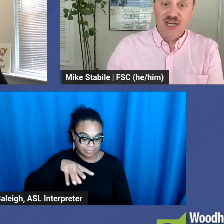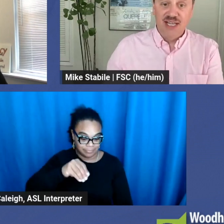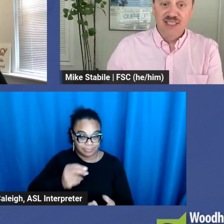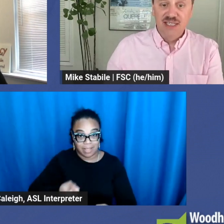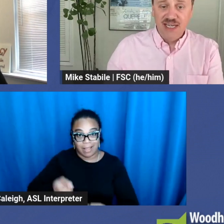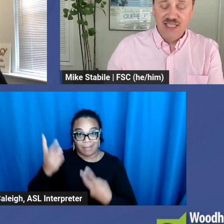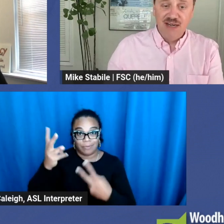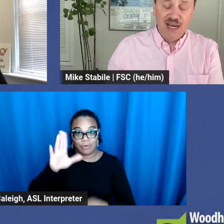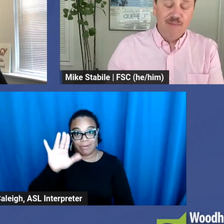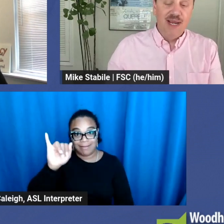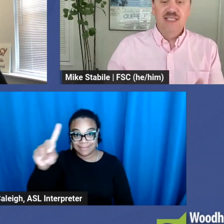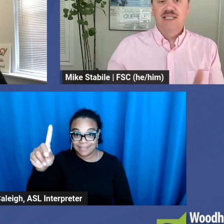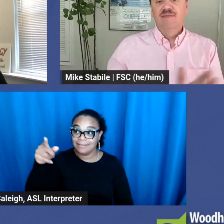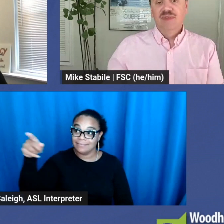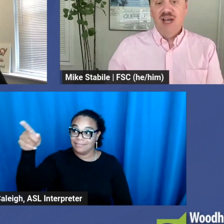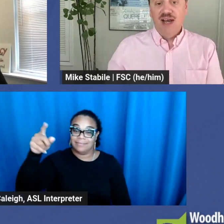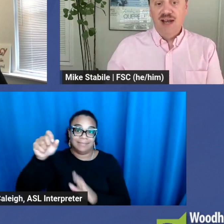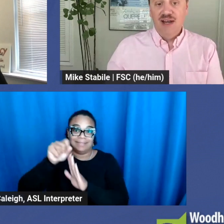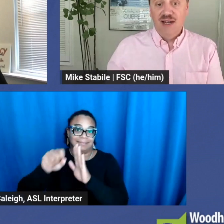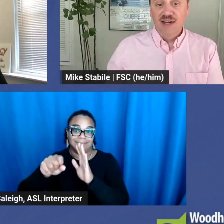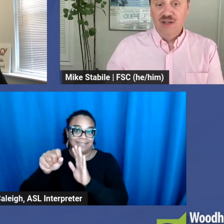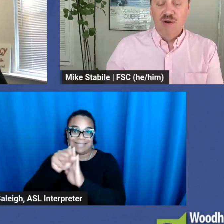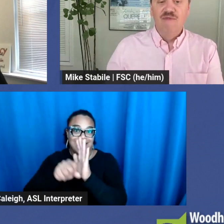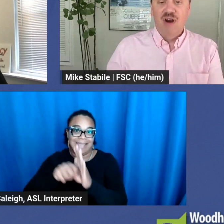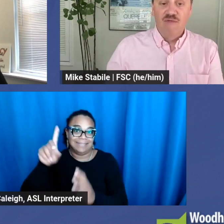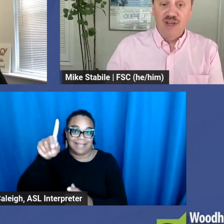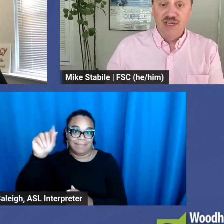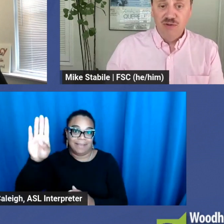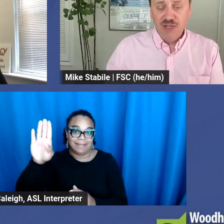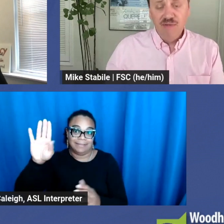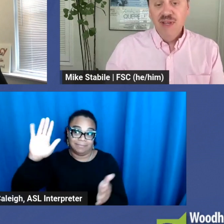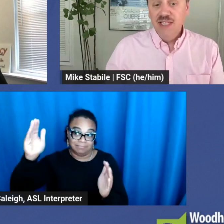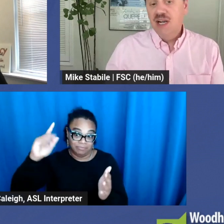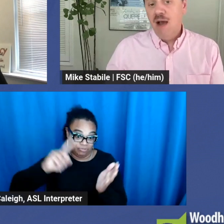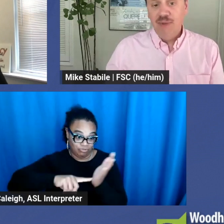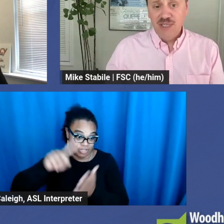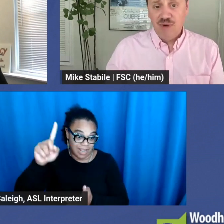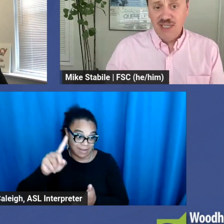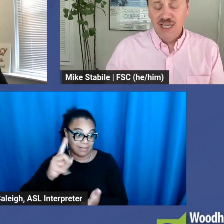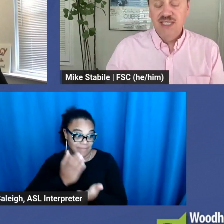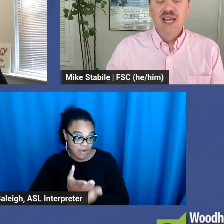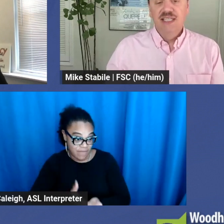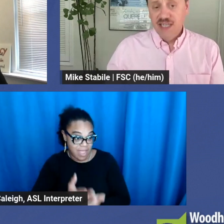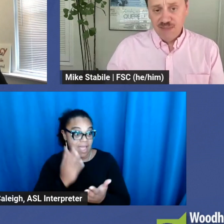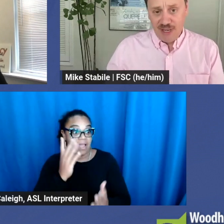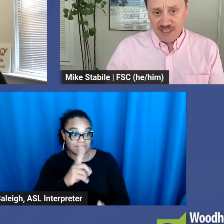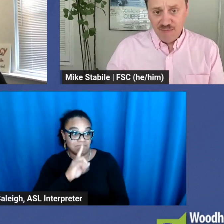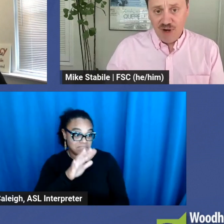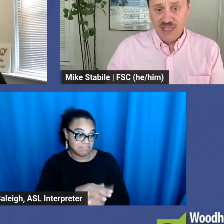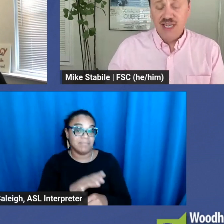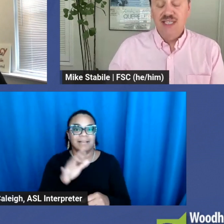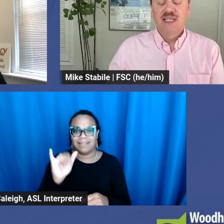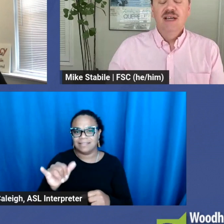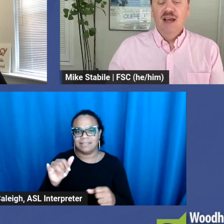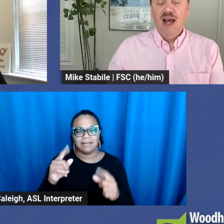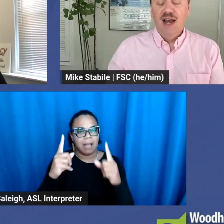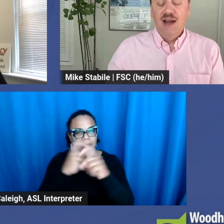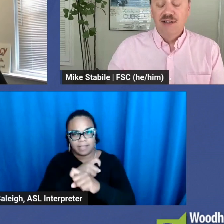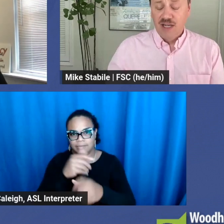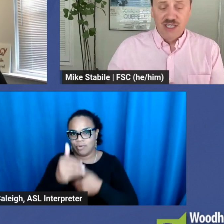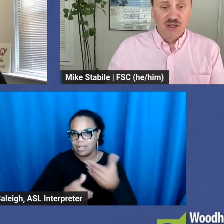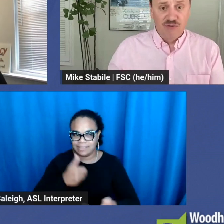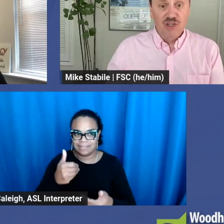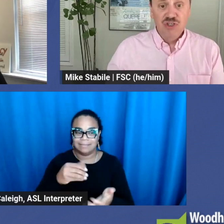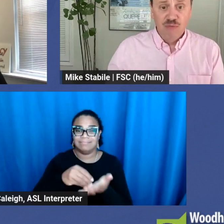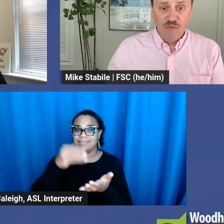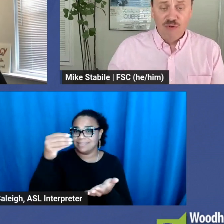to check against a state database, and verify that you were there. It's a complex process. It's an expensive process.